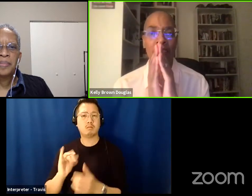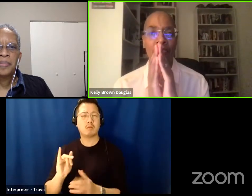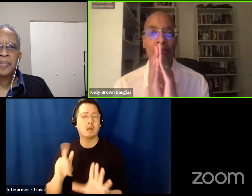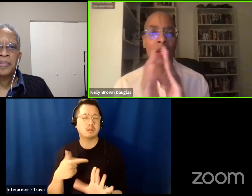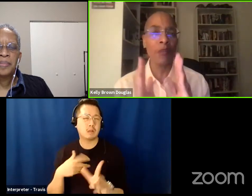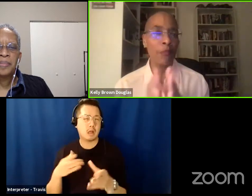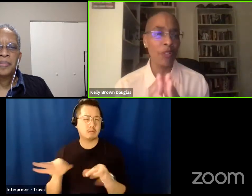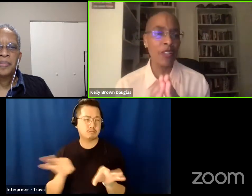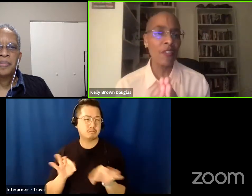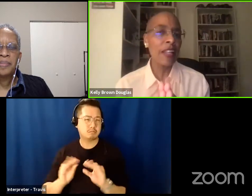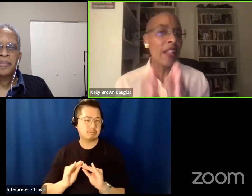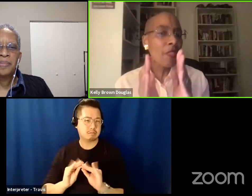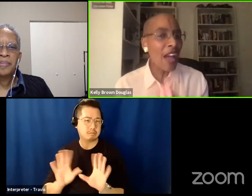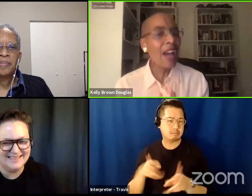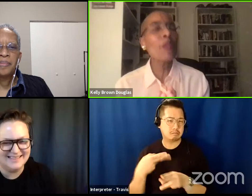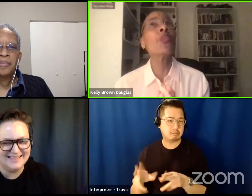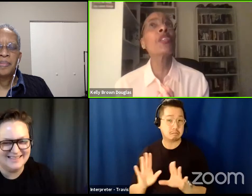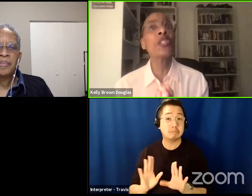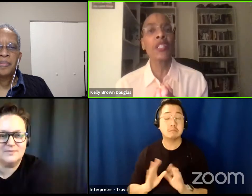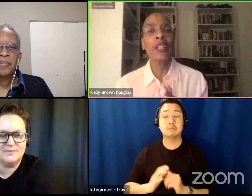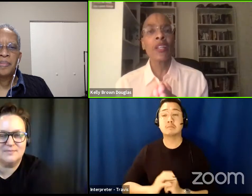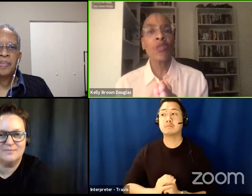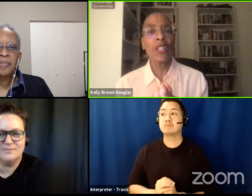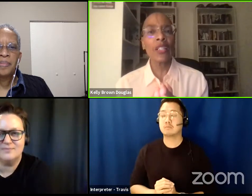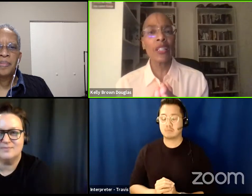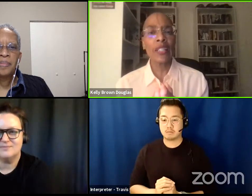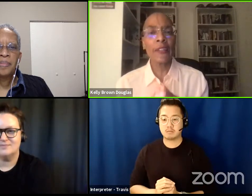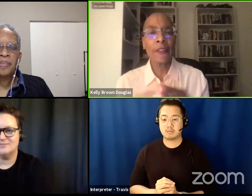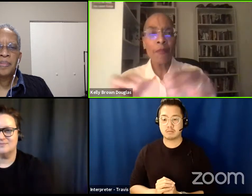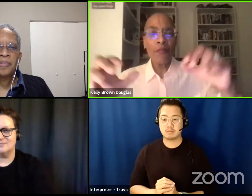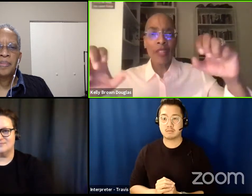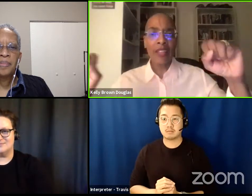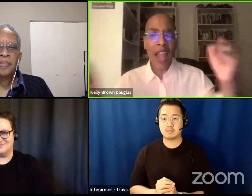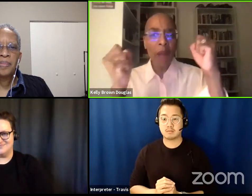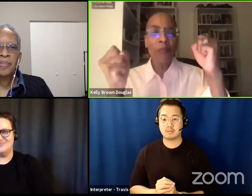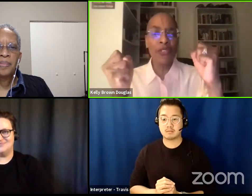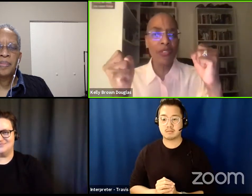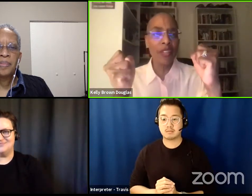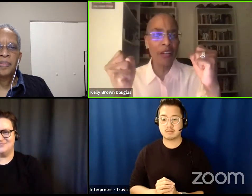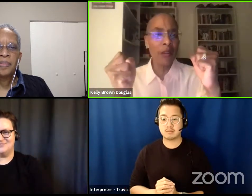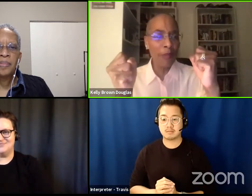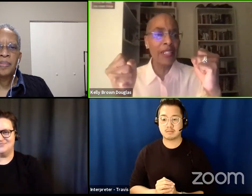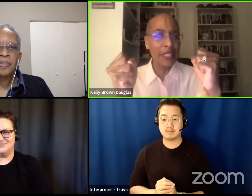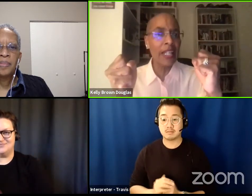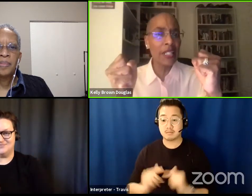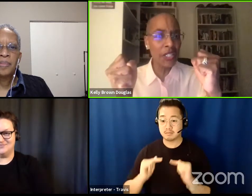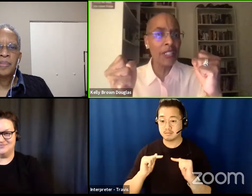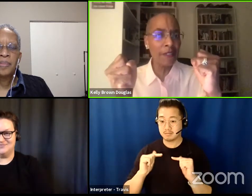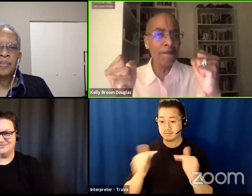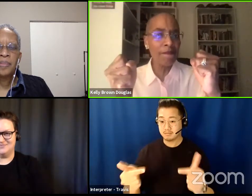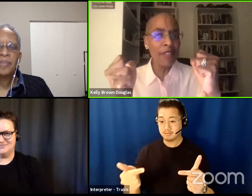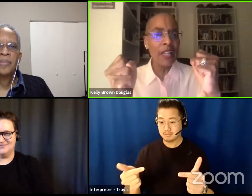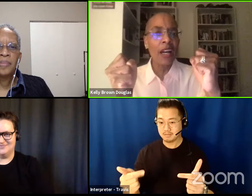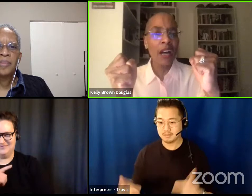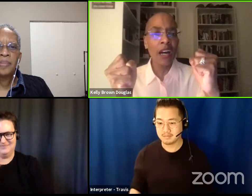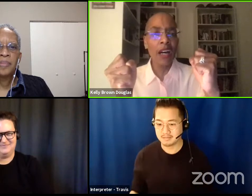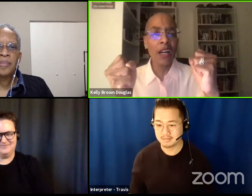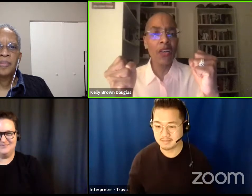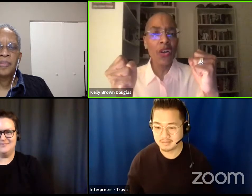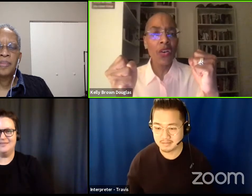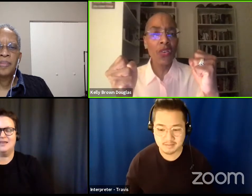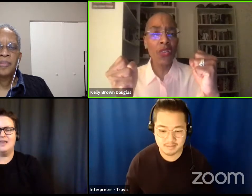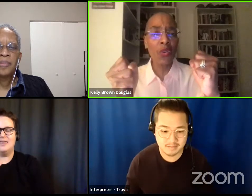make this brief, that which really captured their imagination